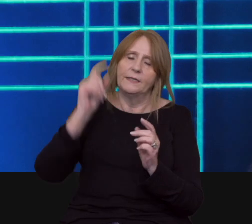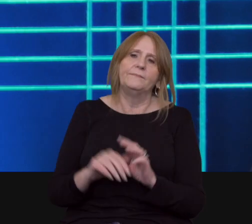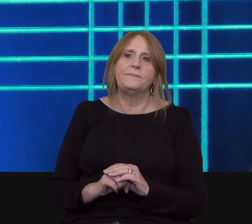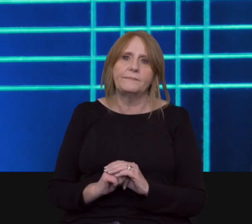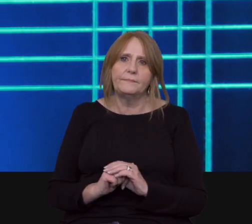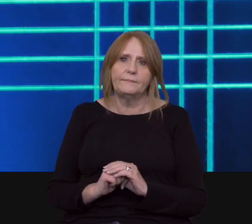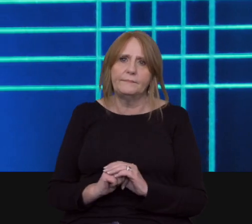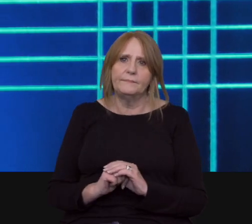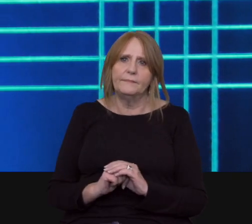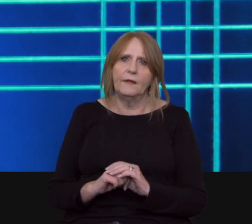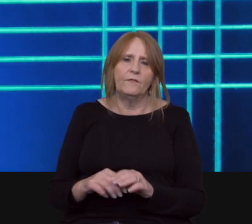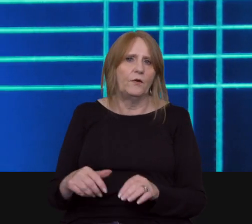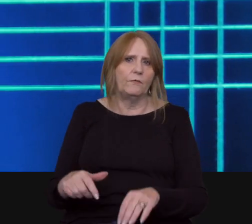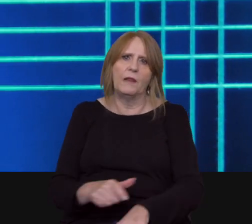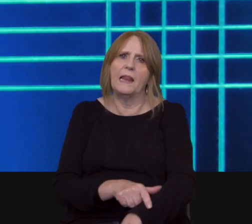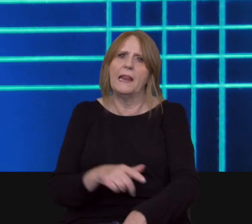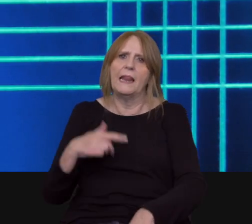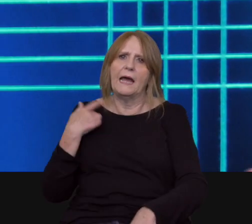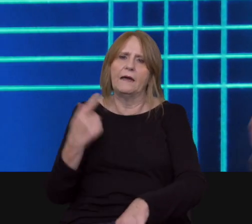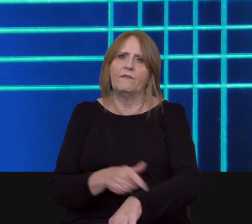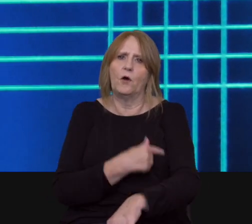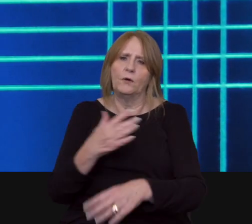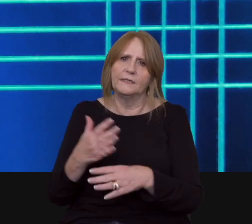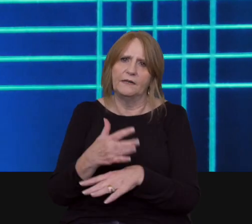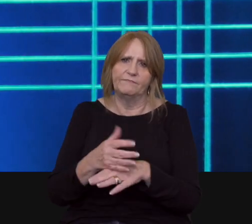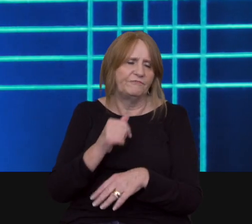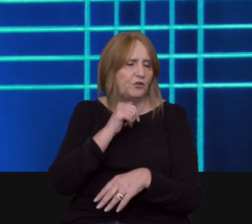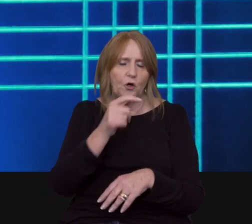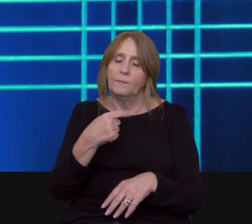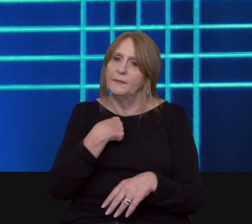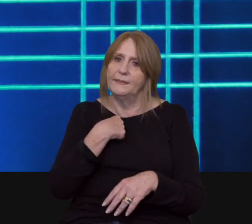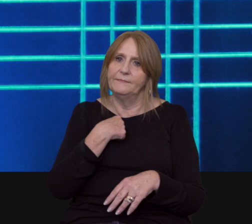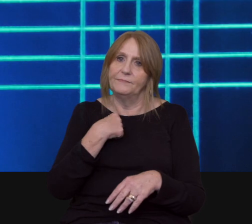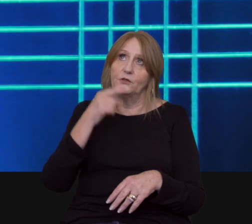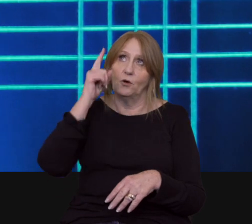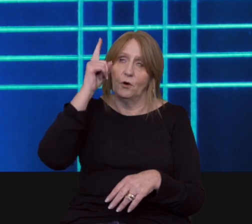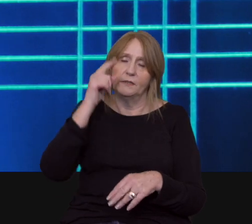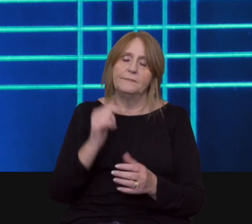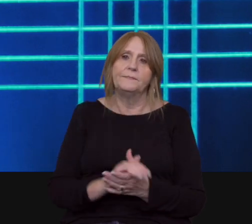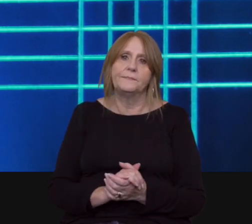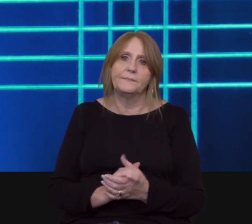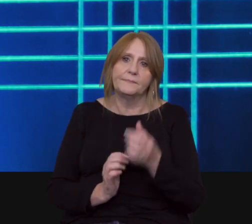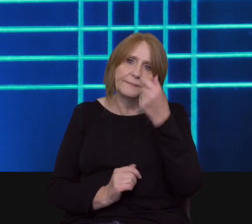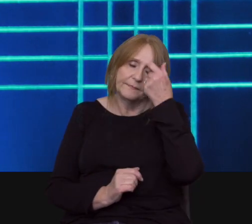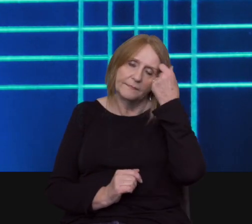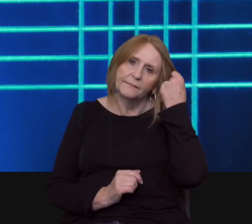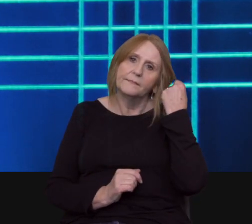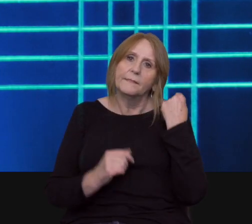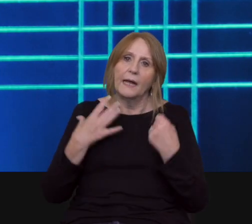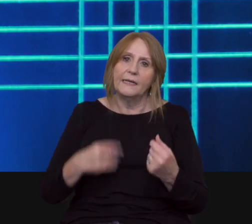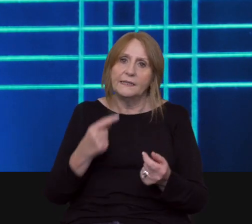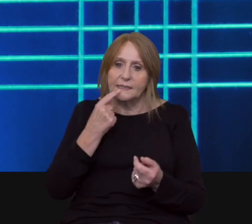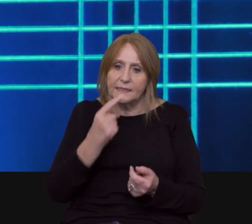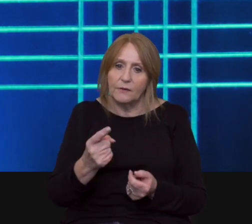for lifelong service. It's not me. It's God. And I need to tell